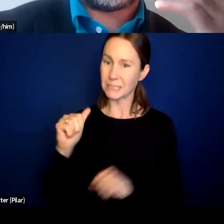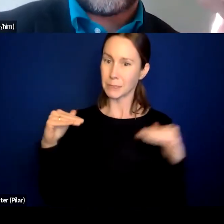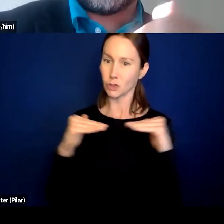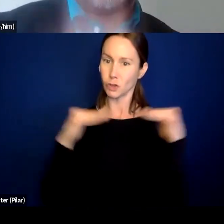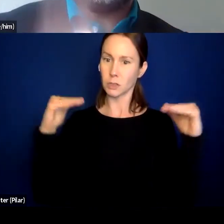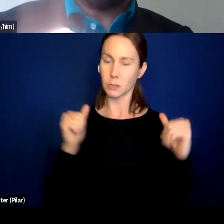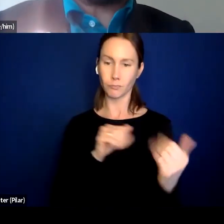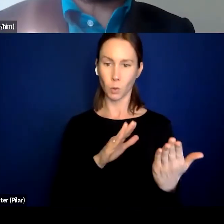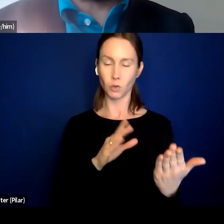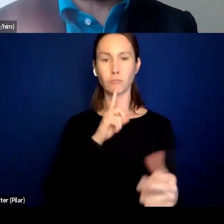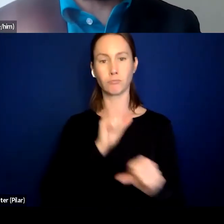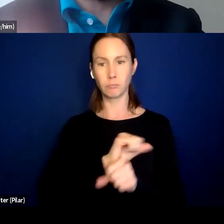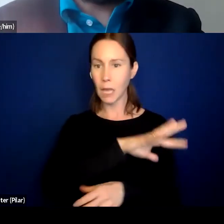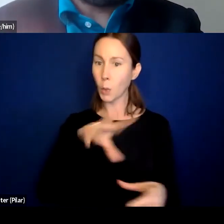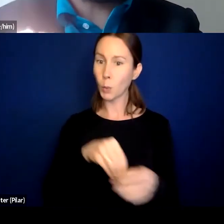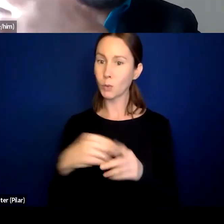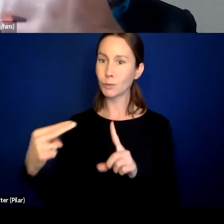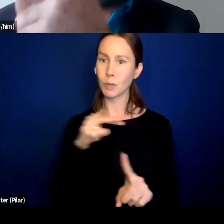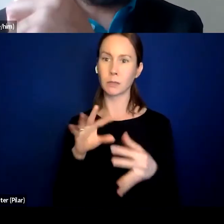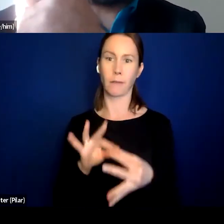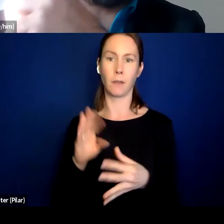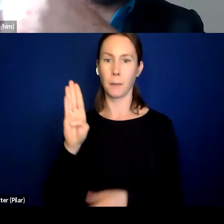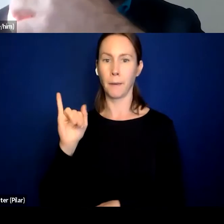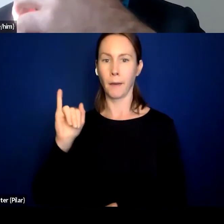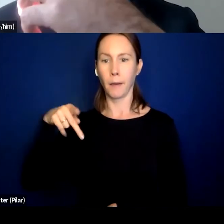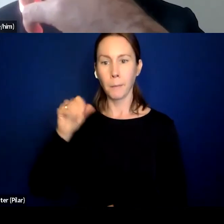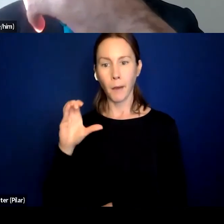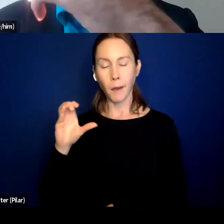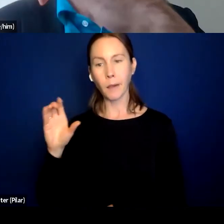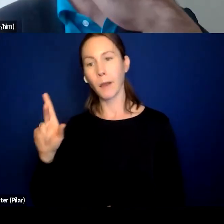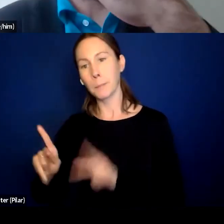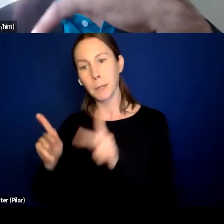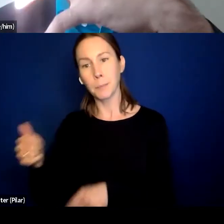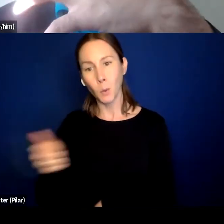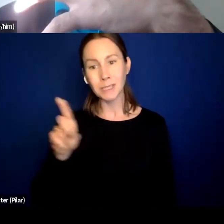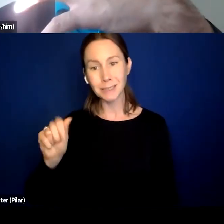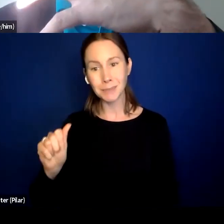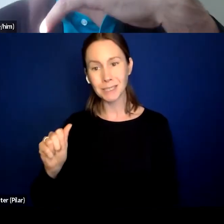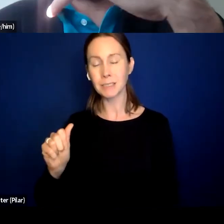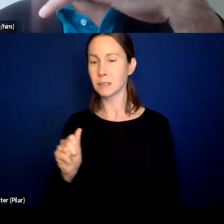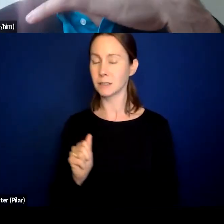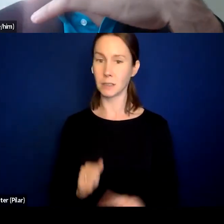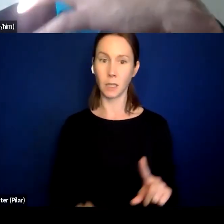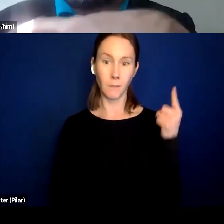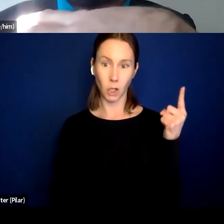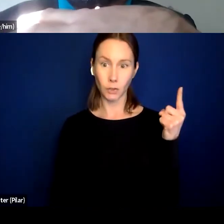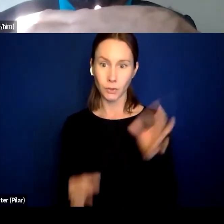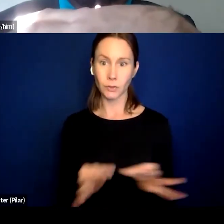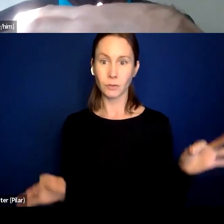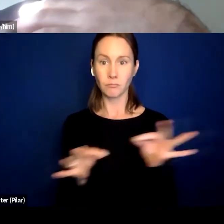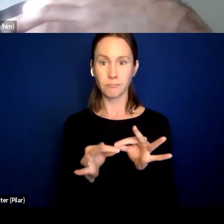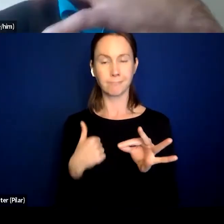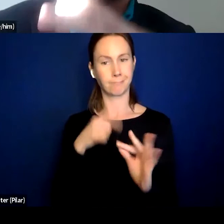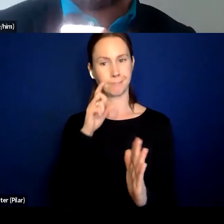making sure to include the perspectives of BIPOC people with disabilities, first and foremost, I want to acknowledge